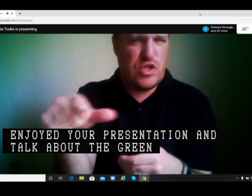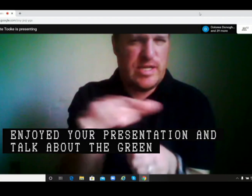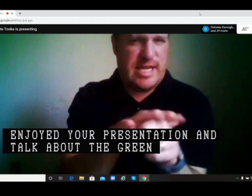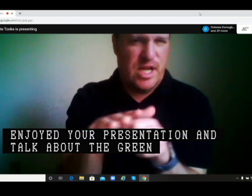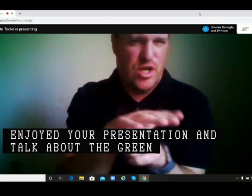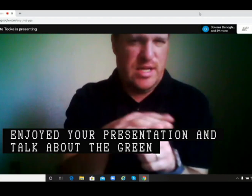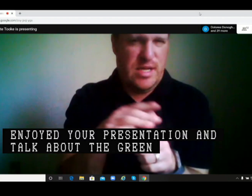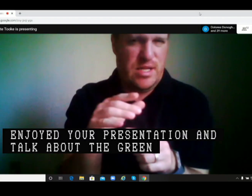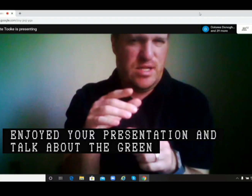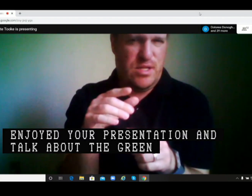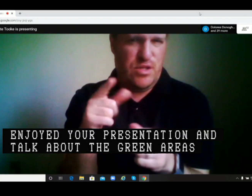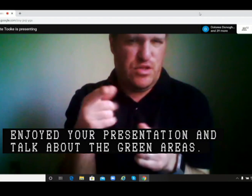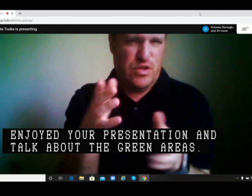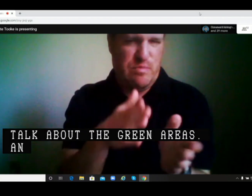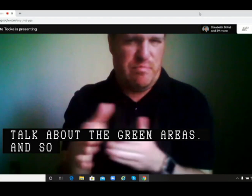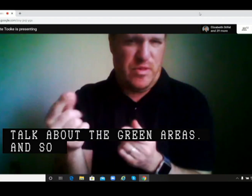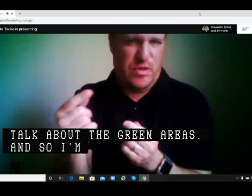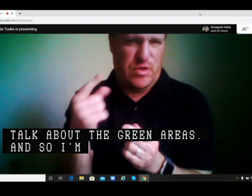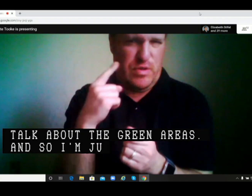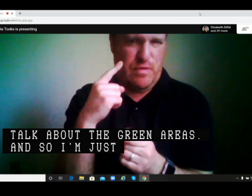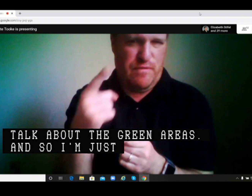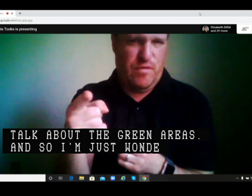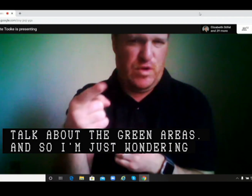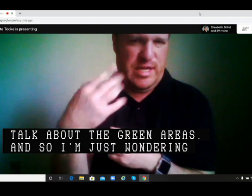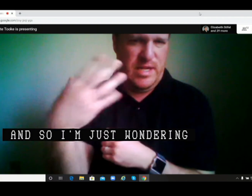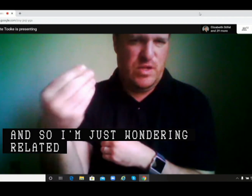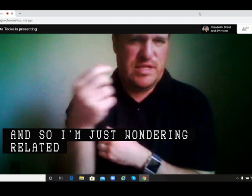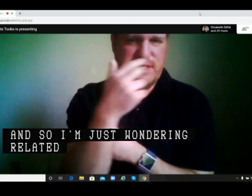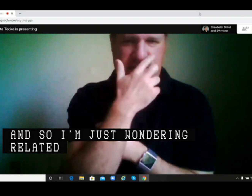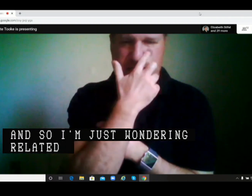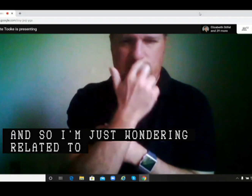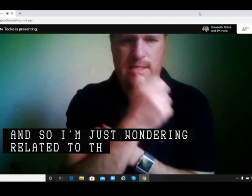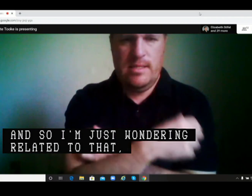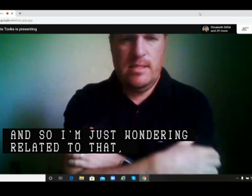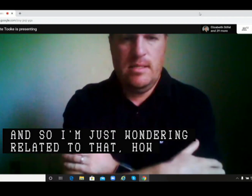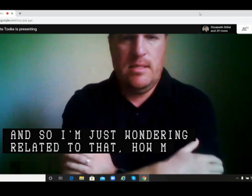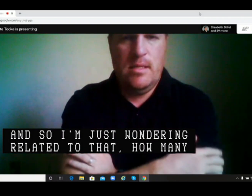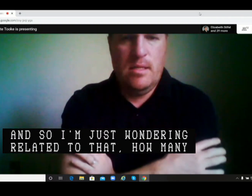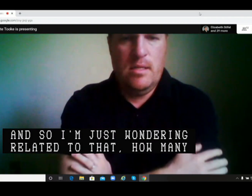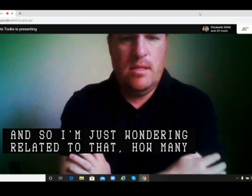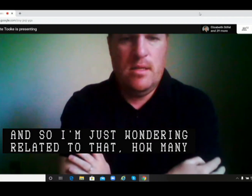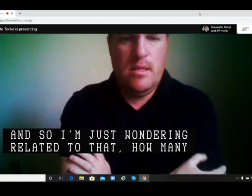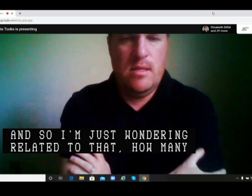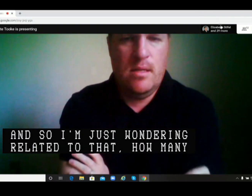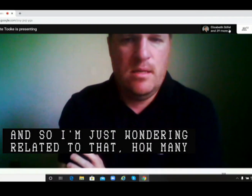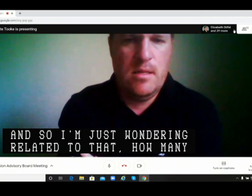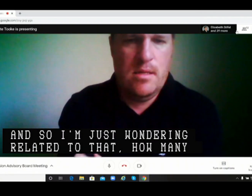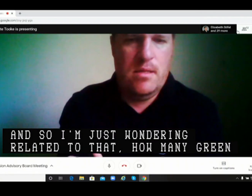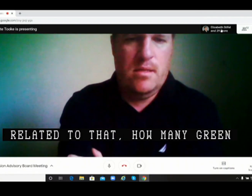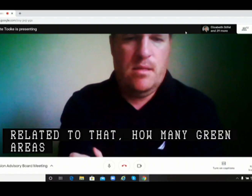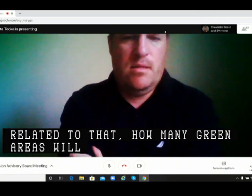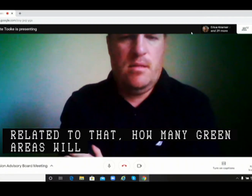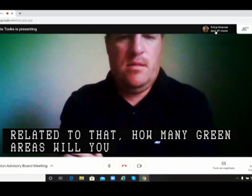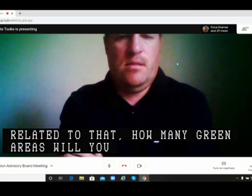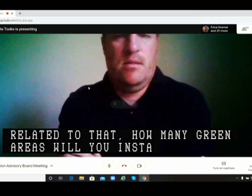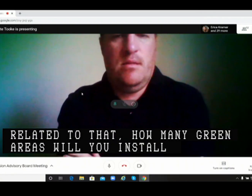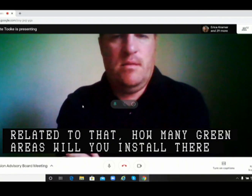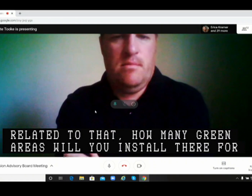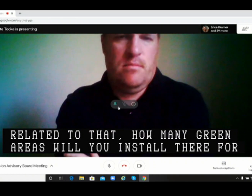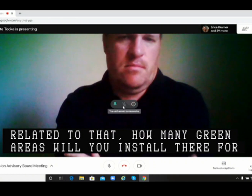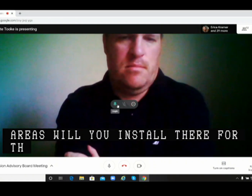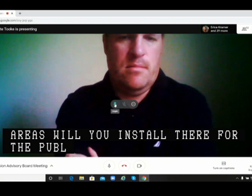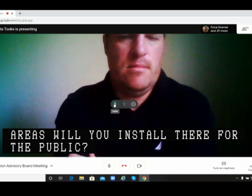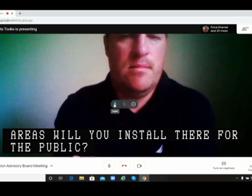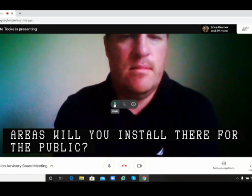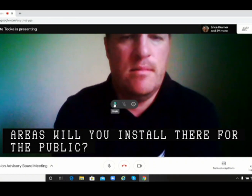And so I'm just wondering, related to that, how many green areas will you install there for the public?